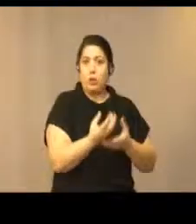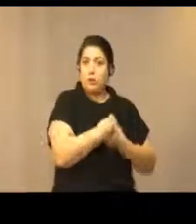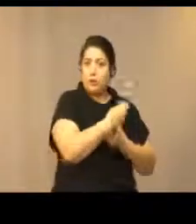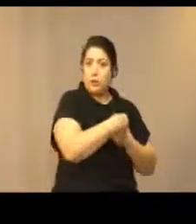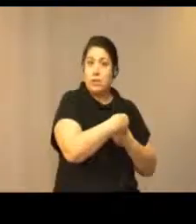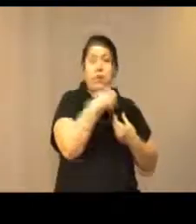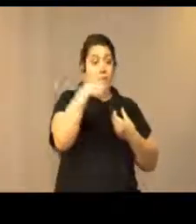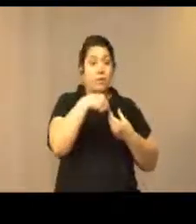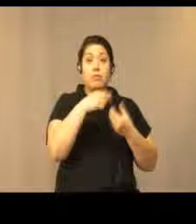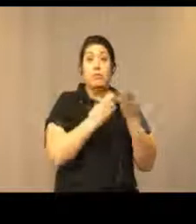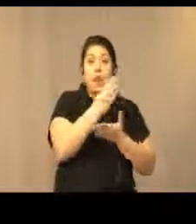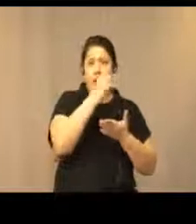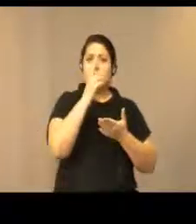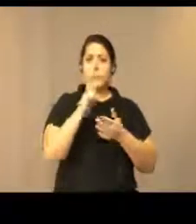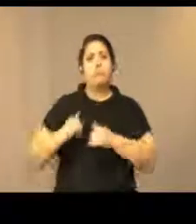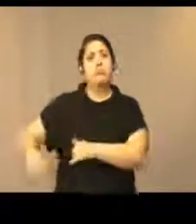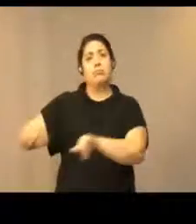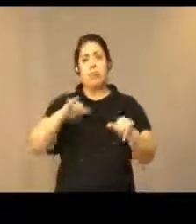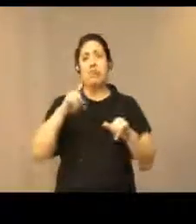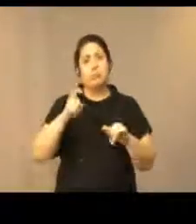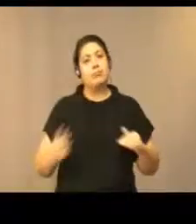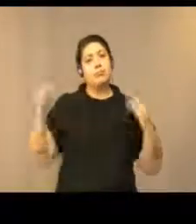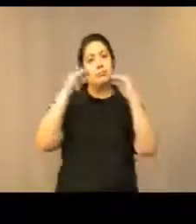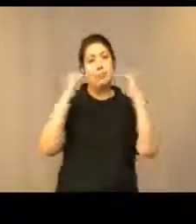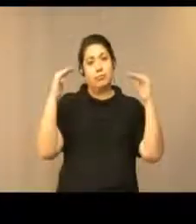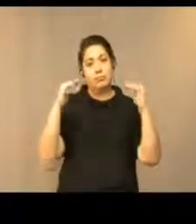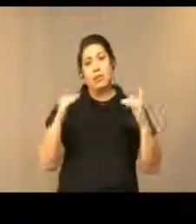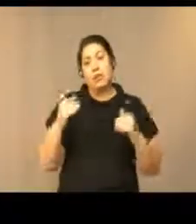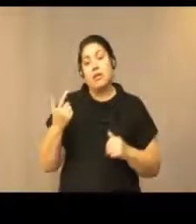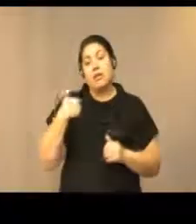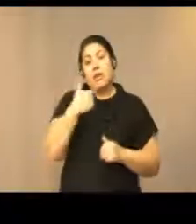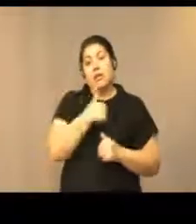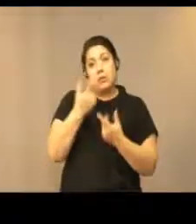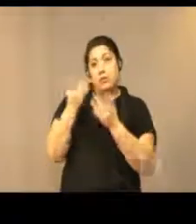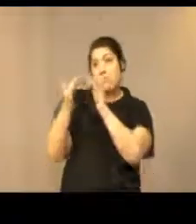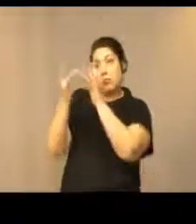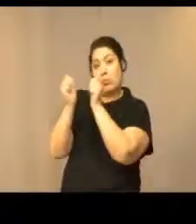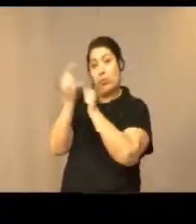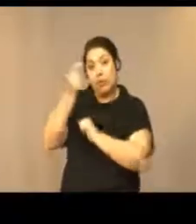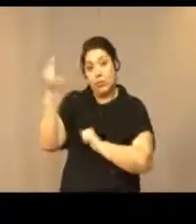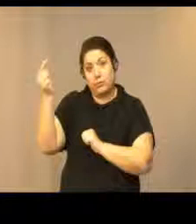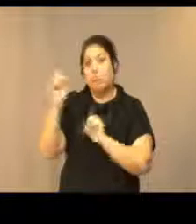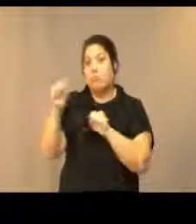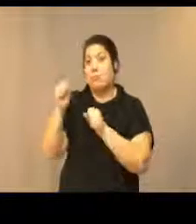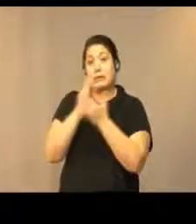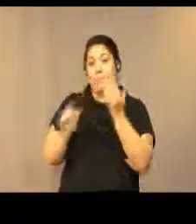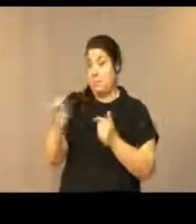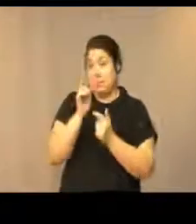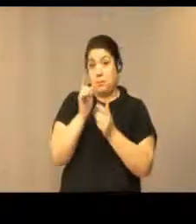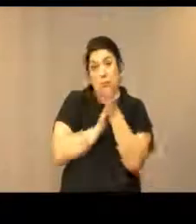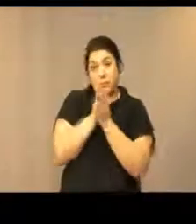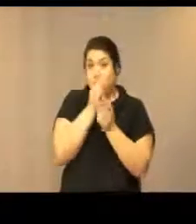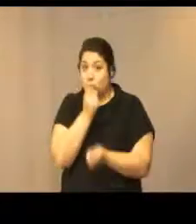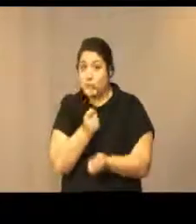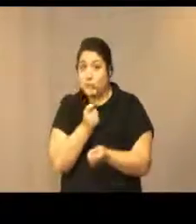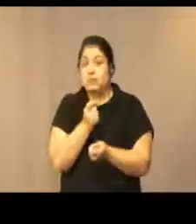everyone. Some policy areas that BCANS works with government and may be of interest for this and other